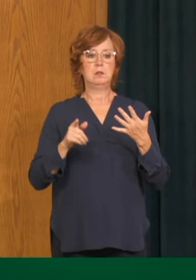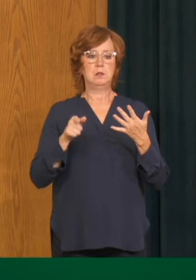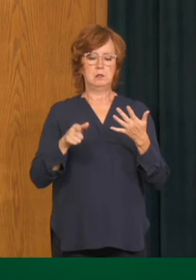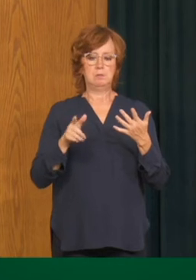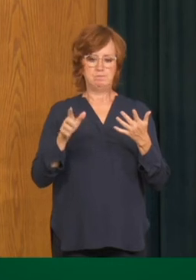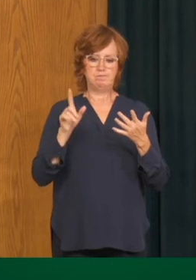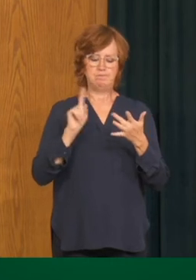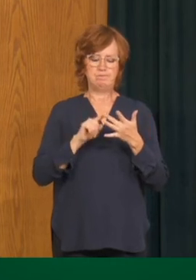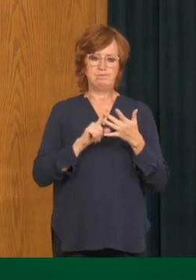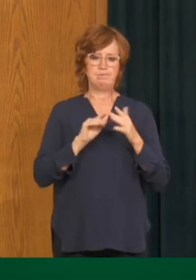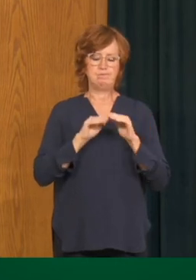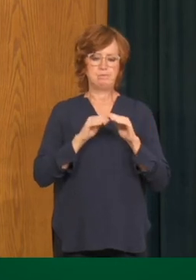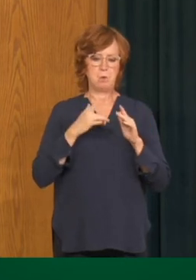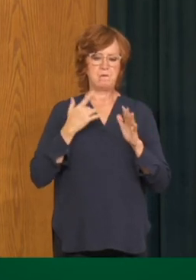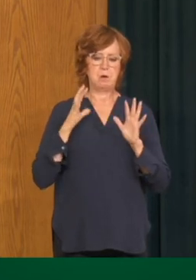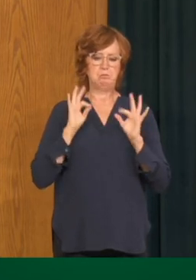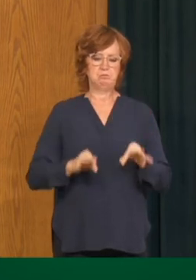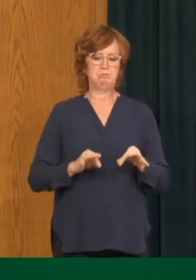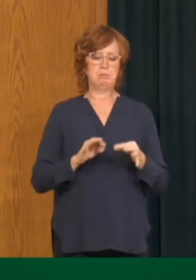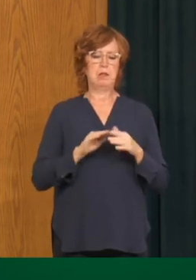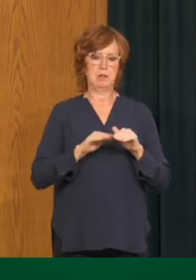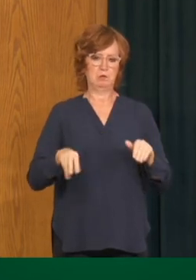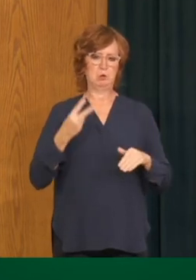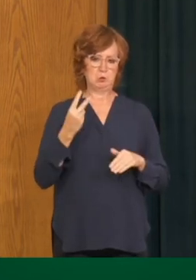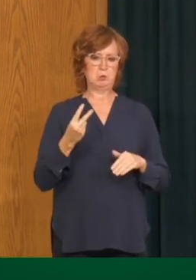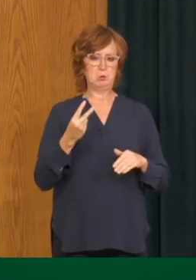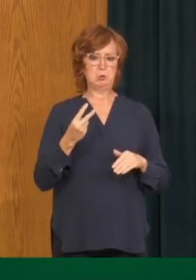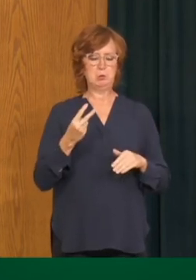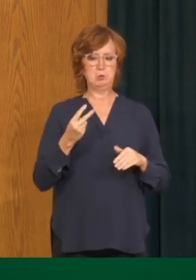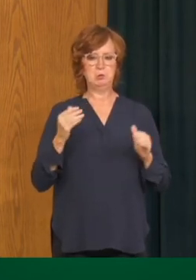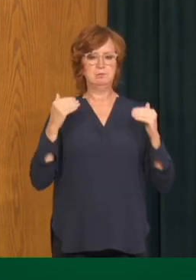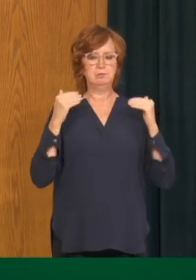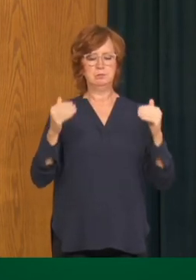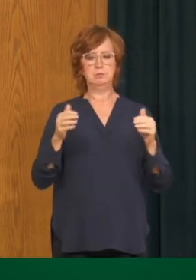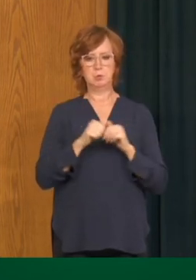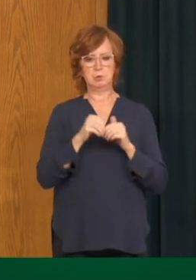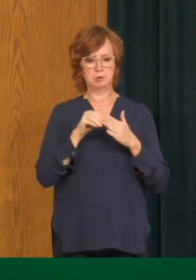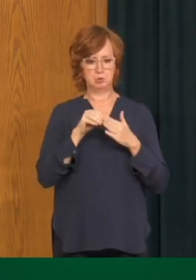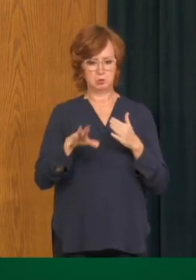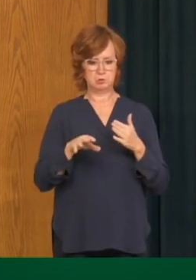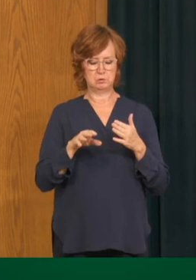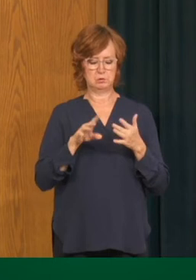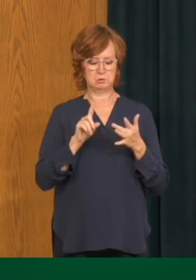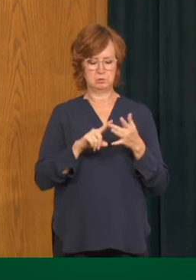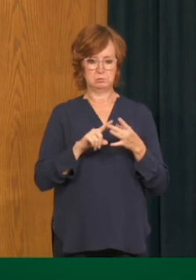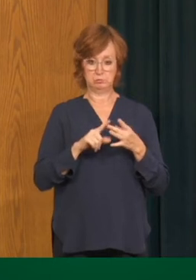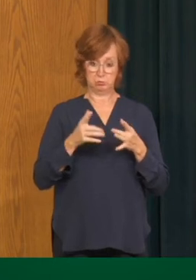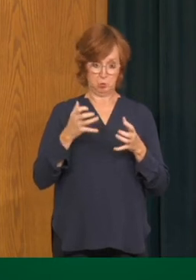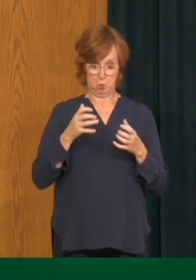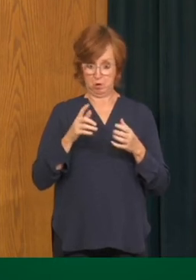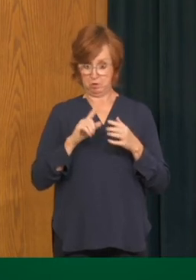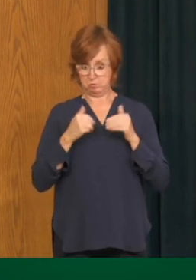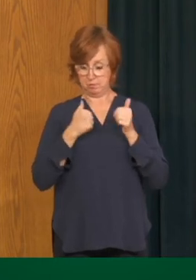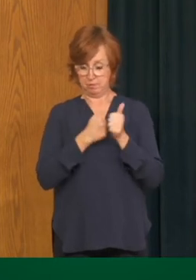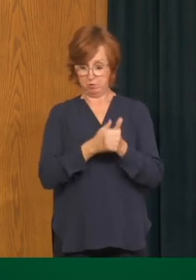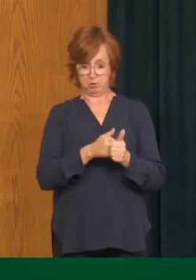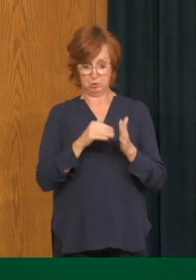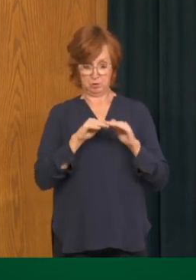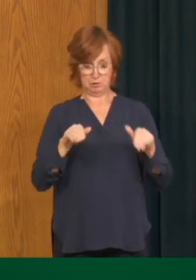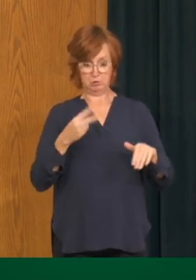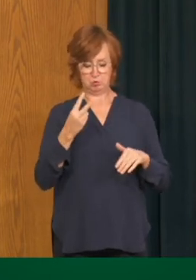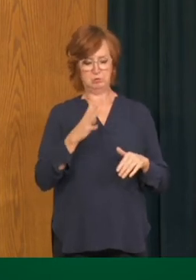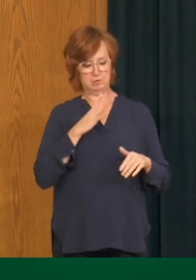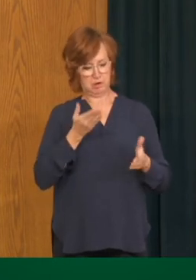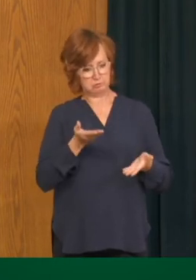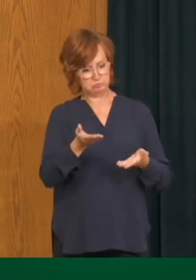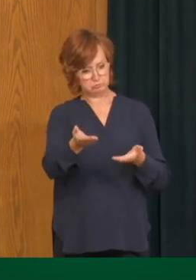operating procedure for the divisions to enact if they so choose. Some have to different